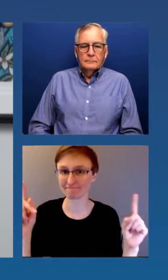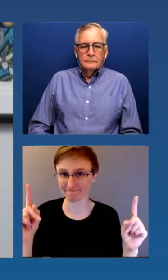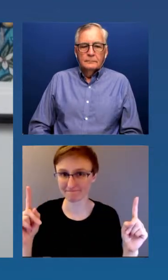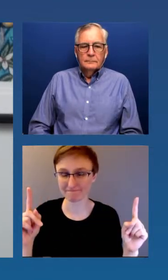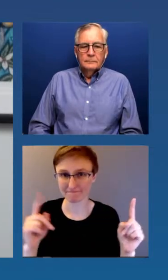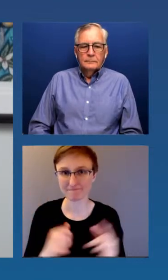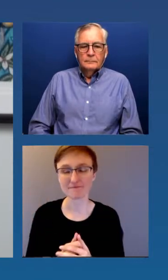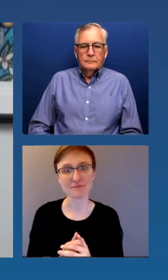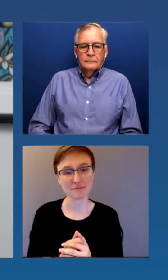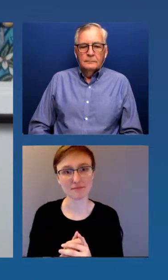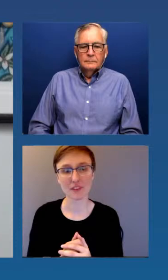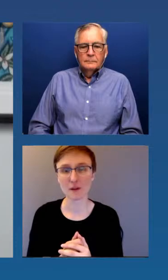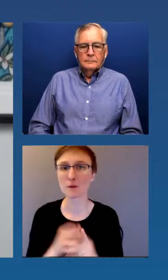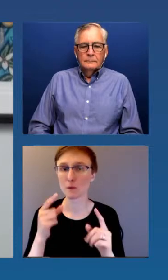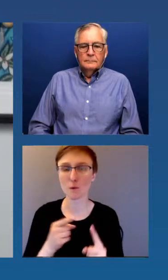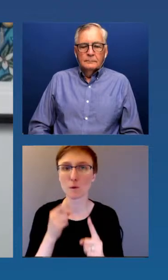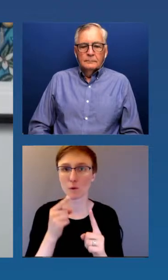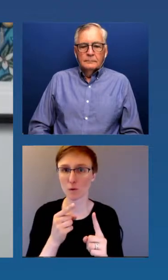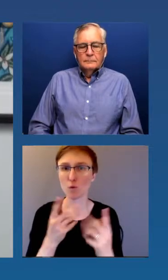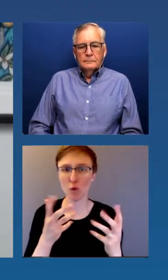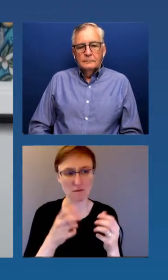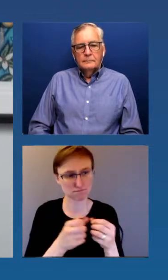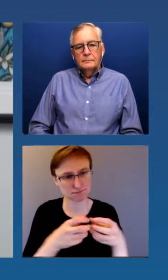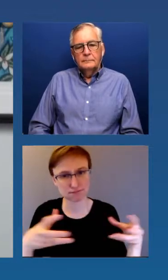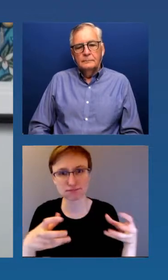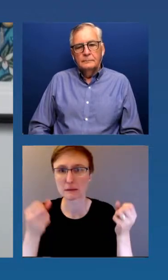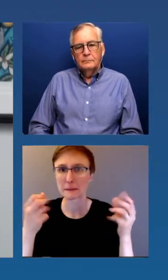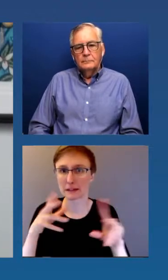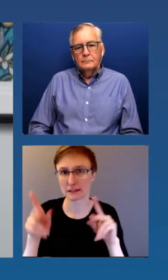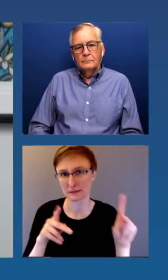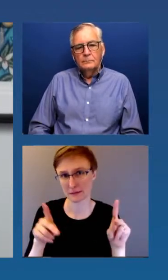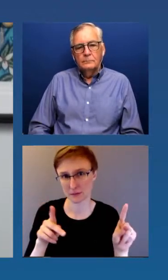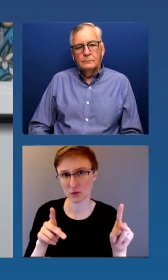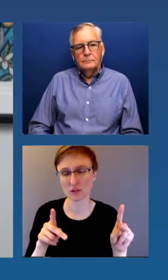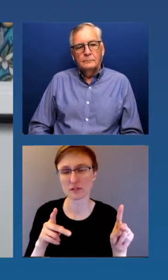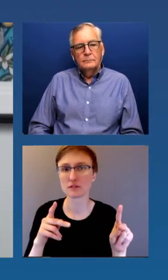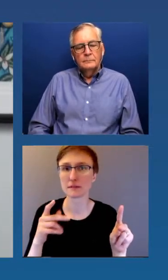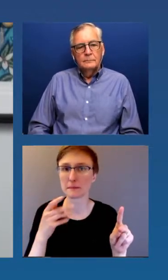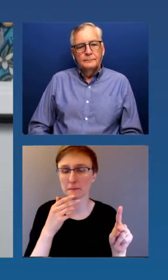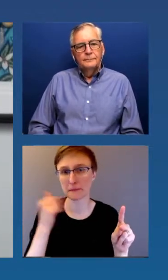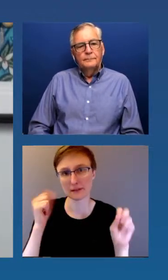to vaccinate as many people as quickly as we could. So it was about striking a balance.